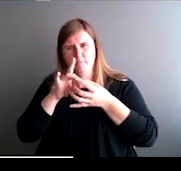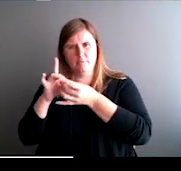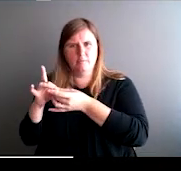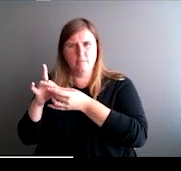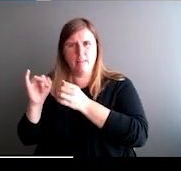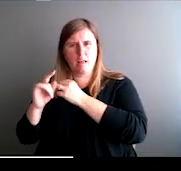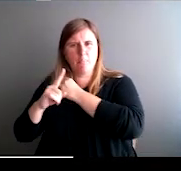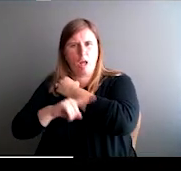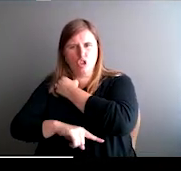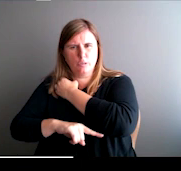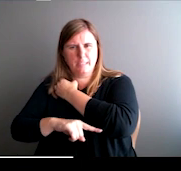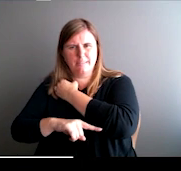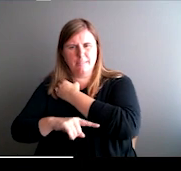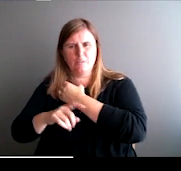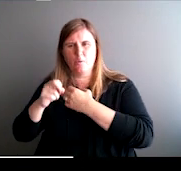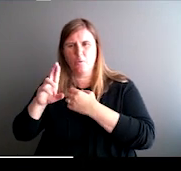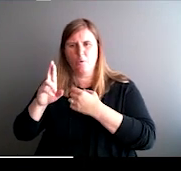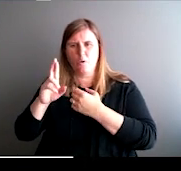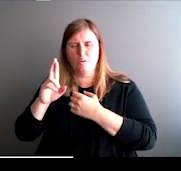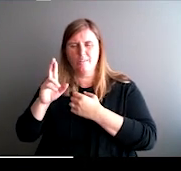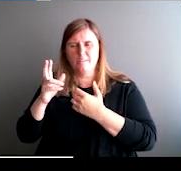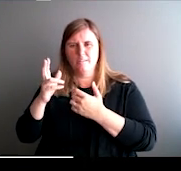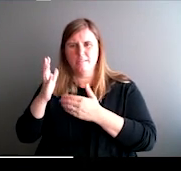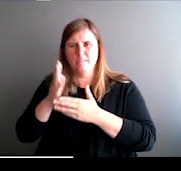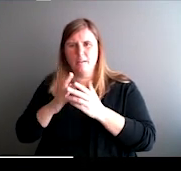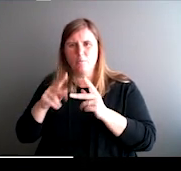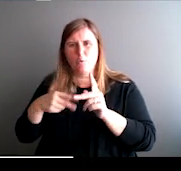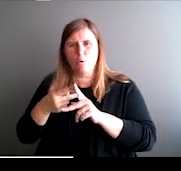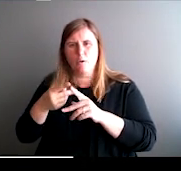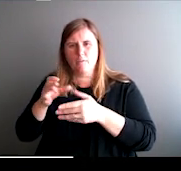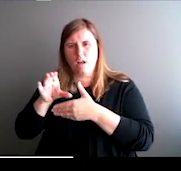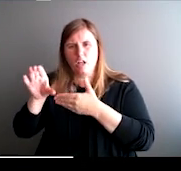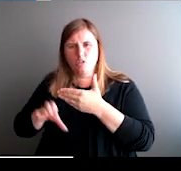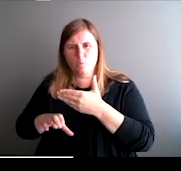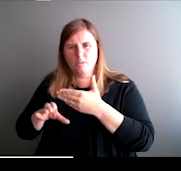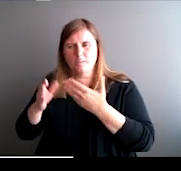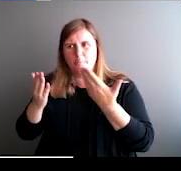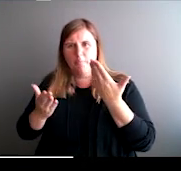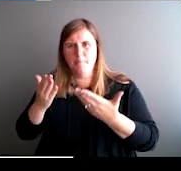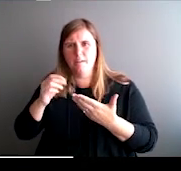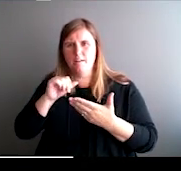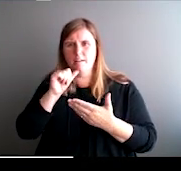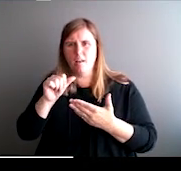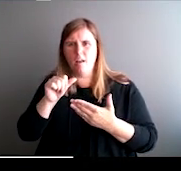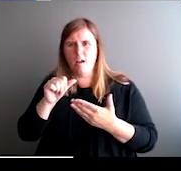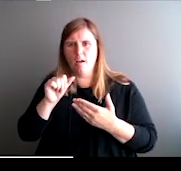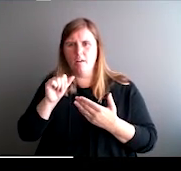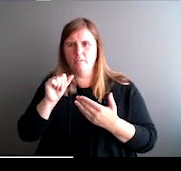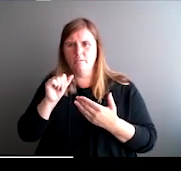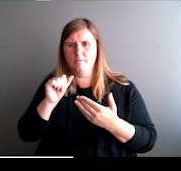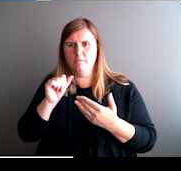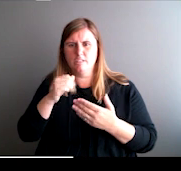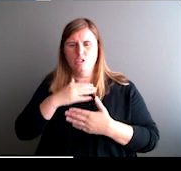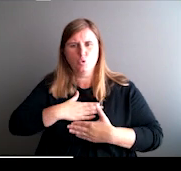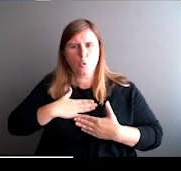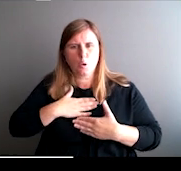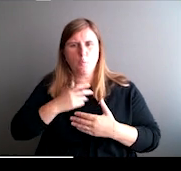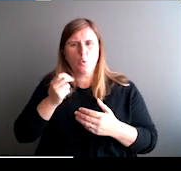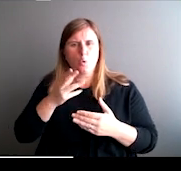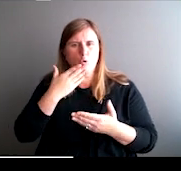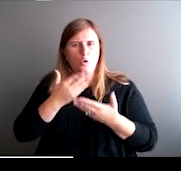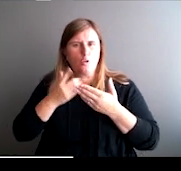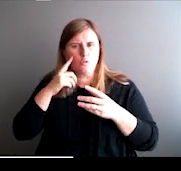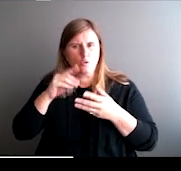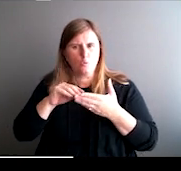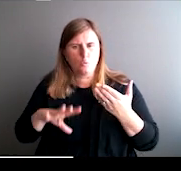like punishment or some sort of consequence that's perhaps not enjoyable or good for the